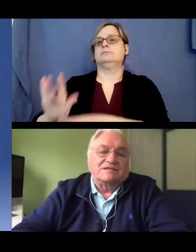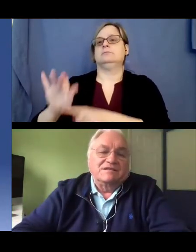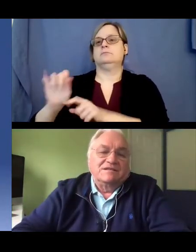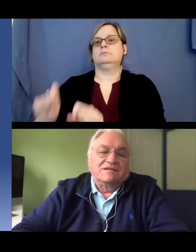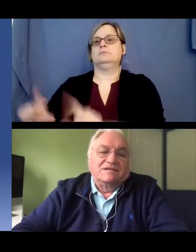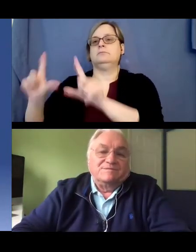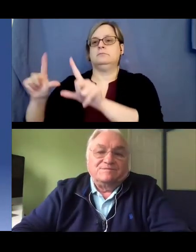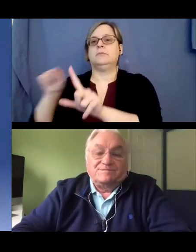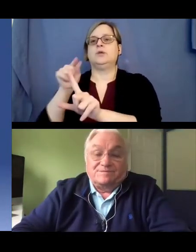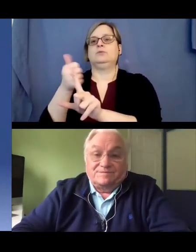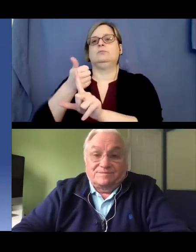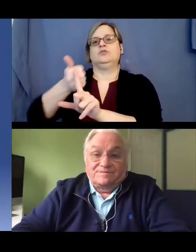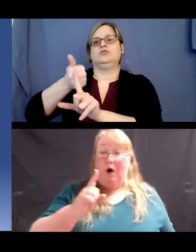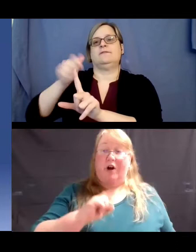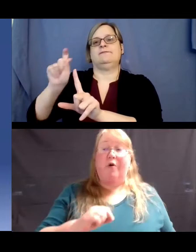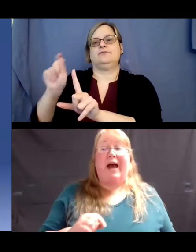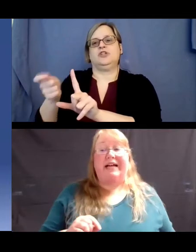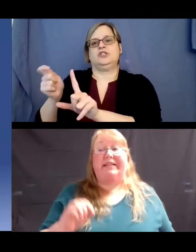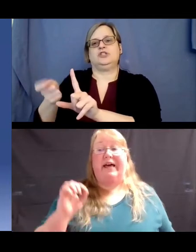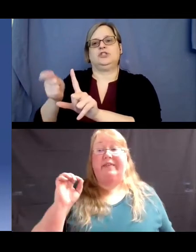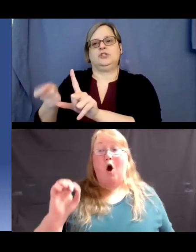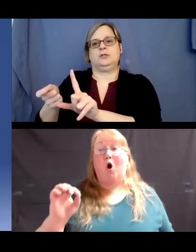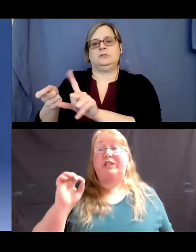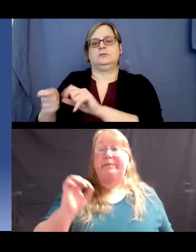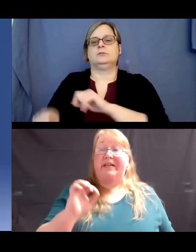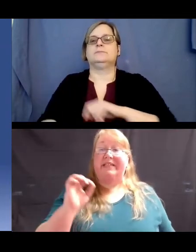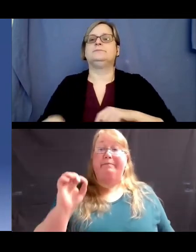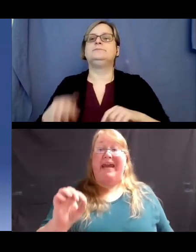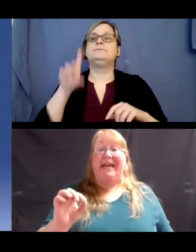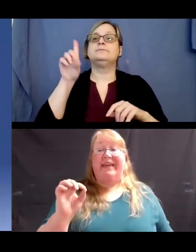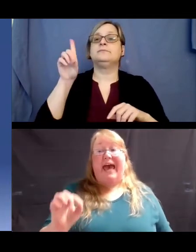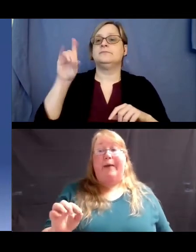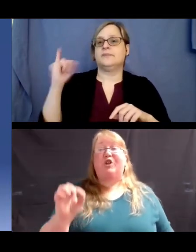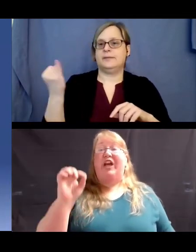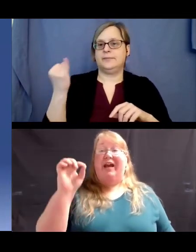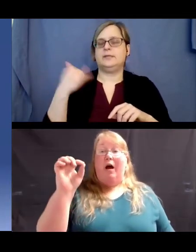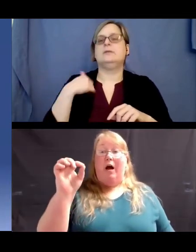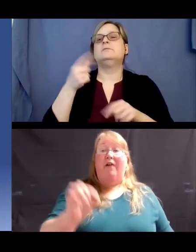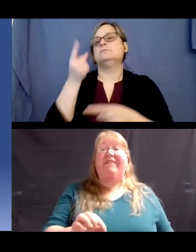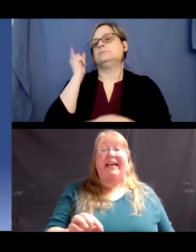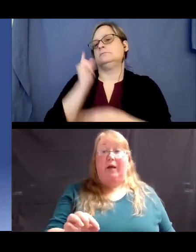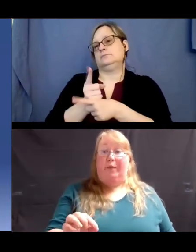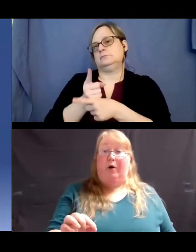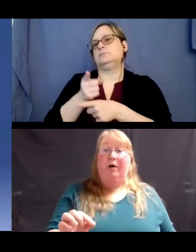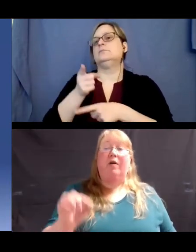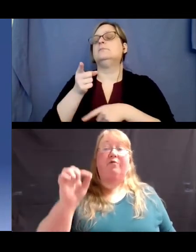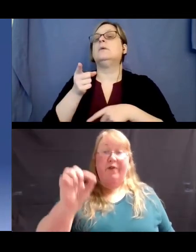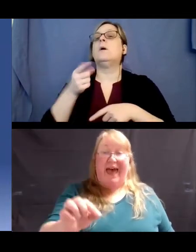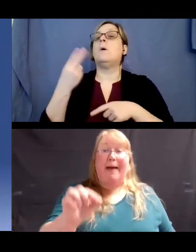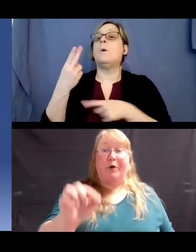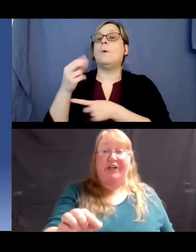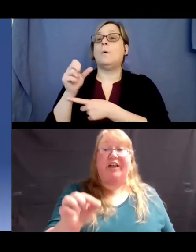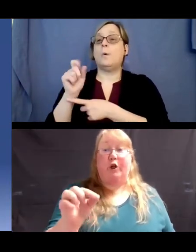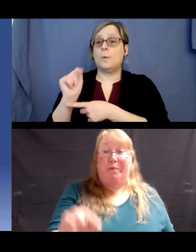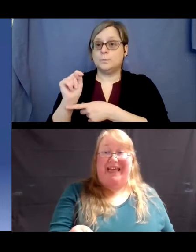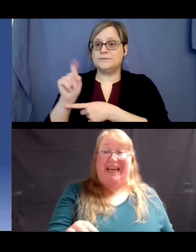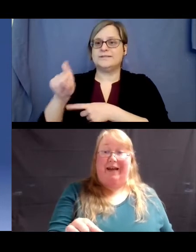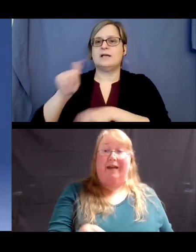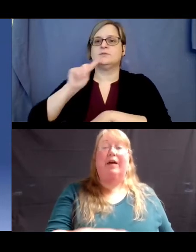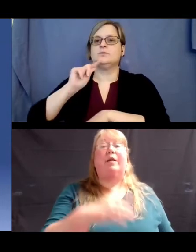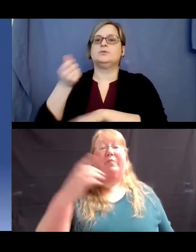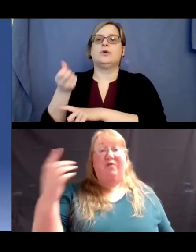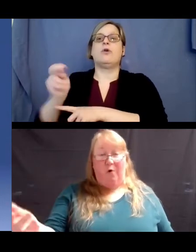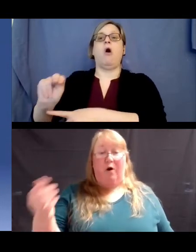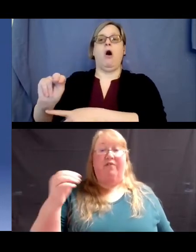text. But you are correct that the host must make the captioning available for that particular